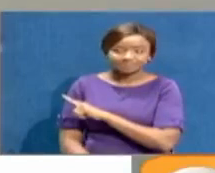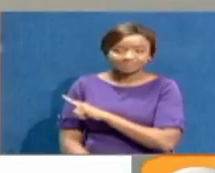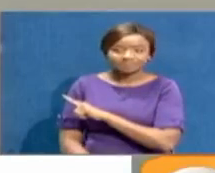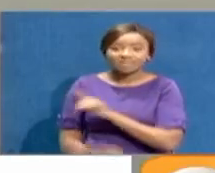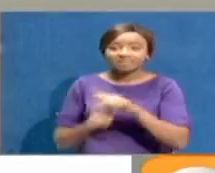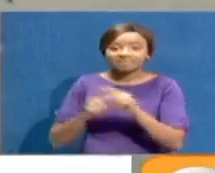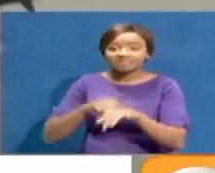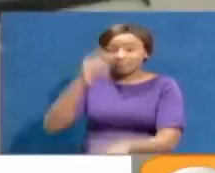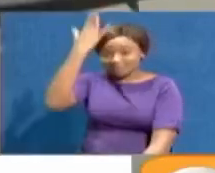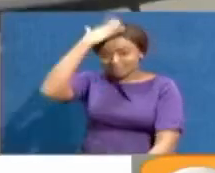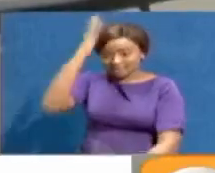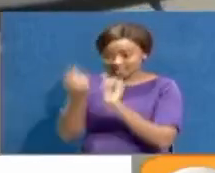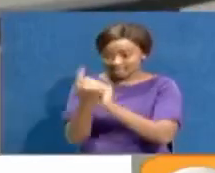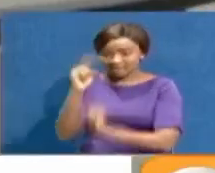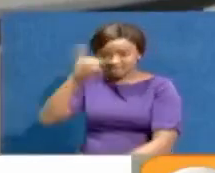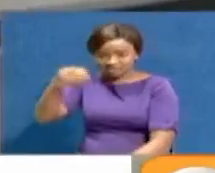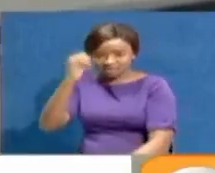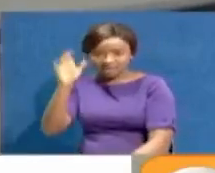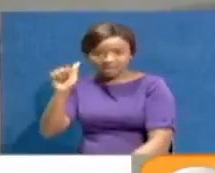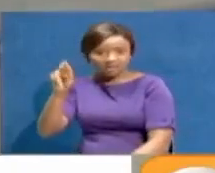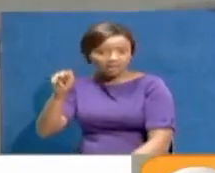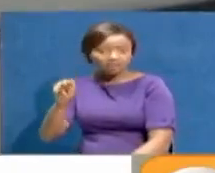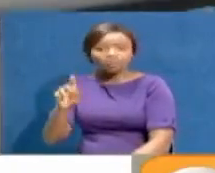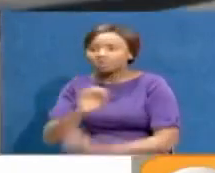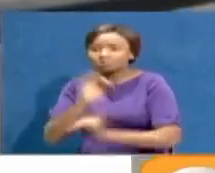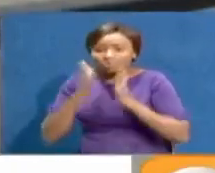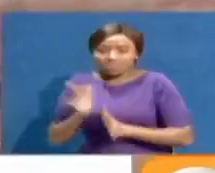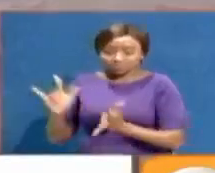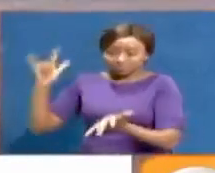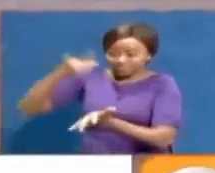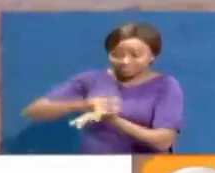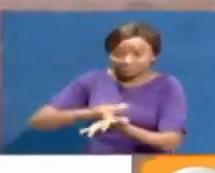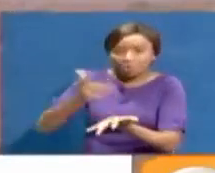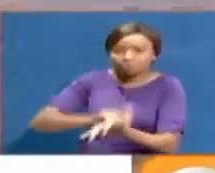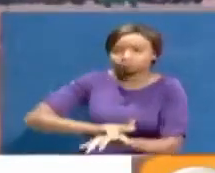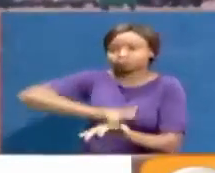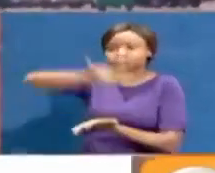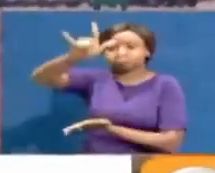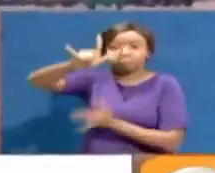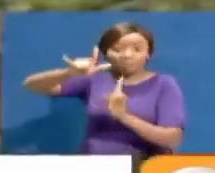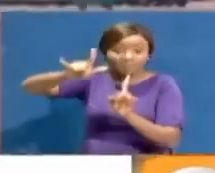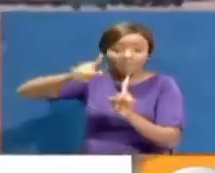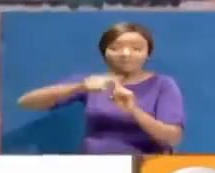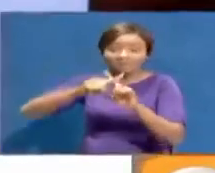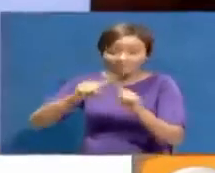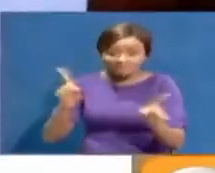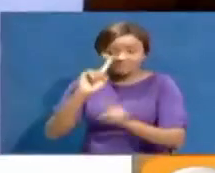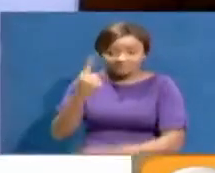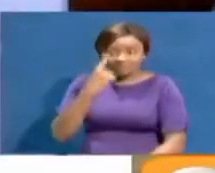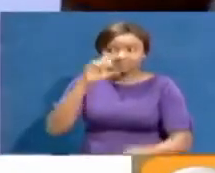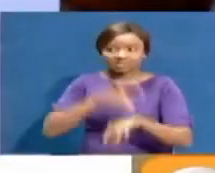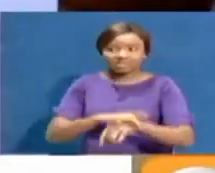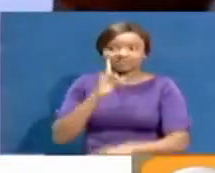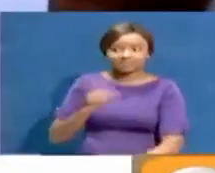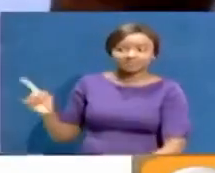Effective Monday from 11th January, no traveller will enter or depart Kenya without an authenticated and verified